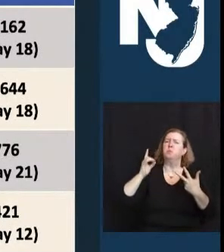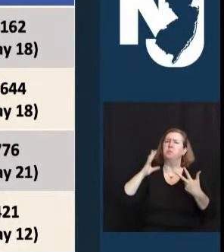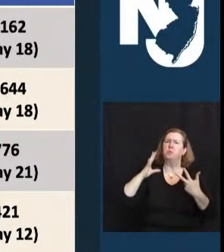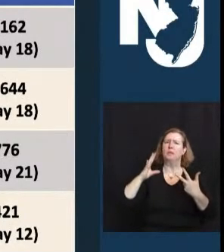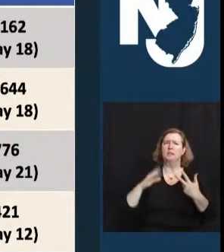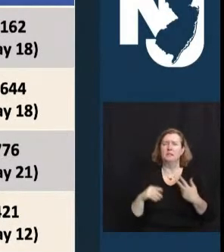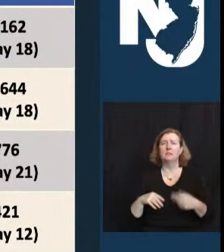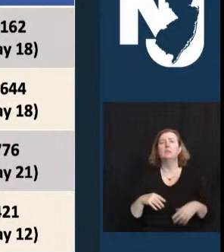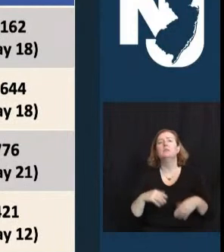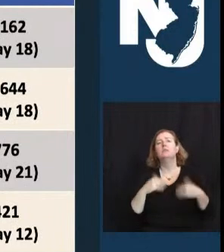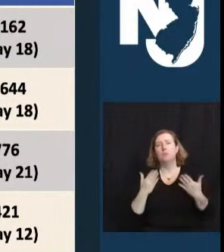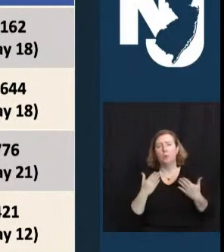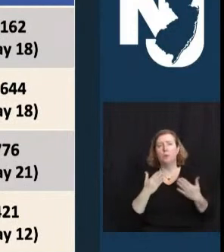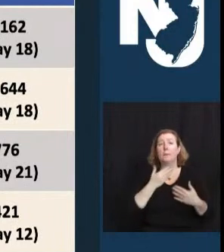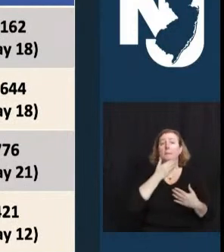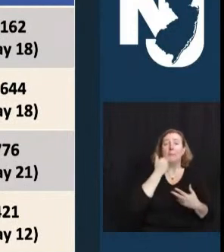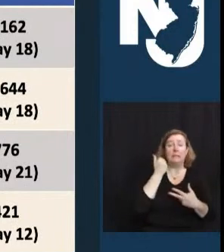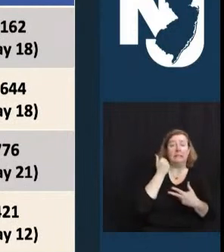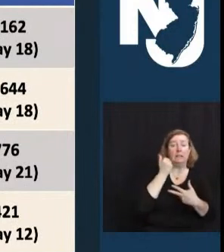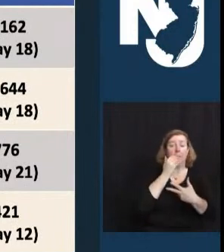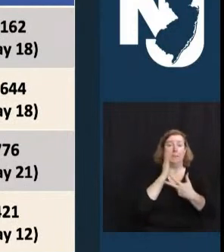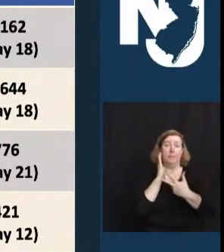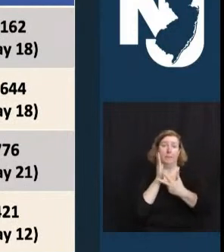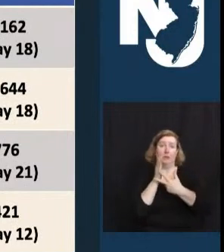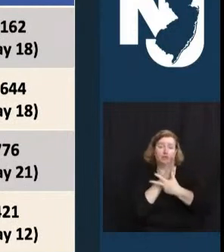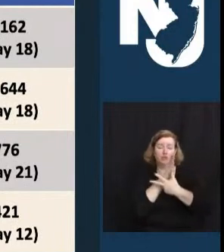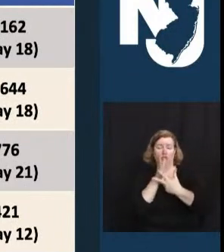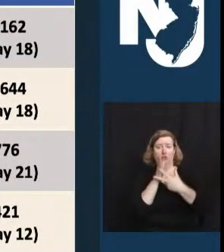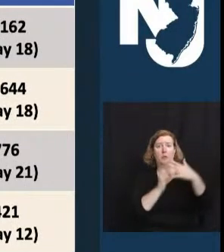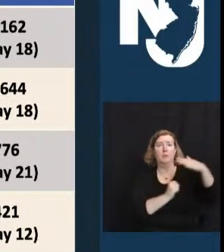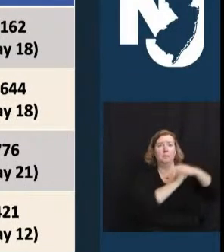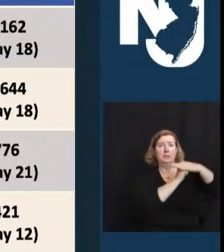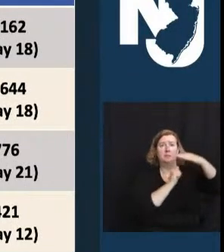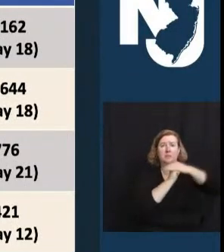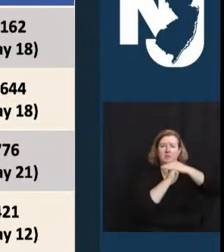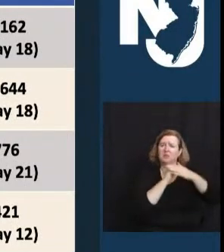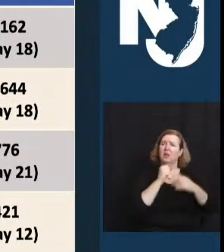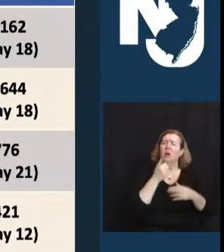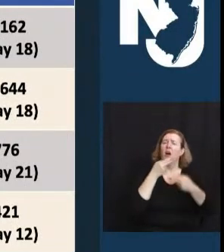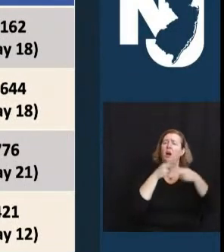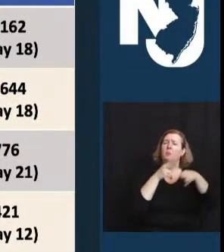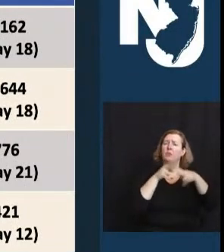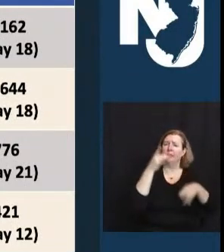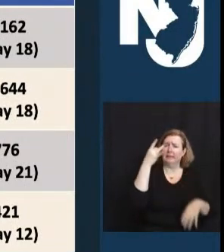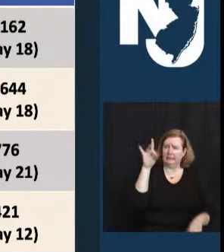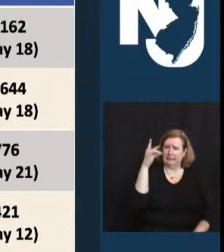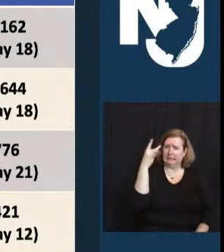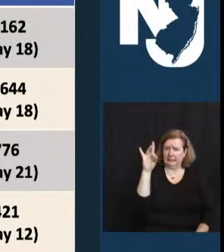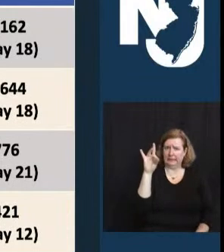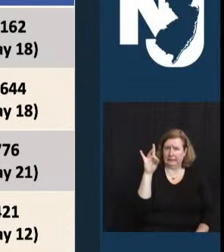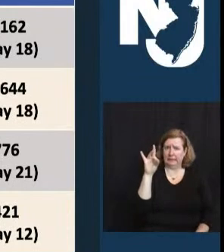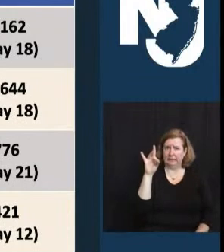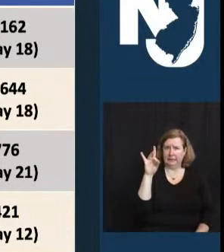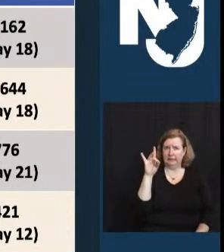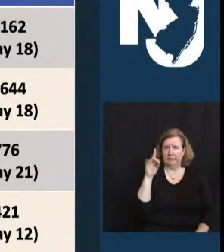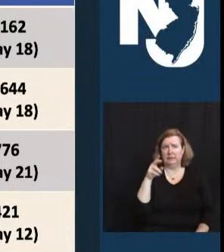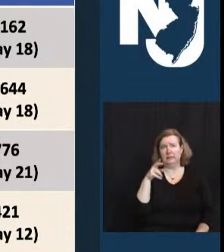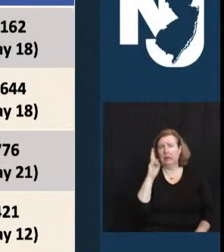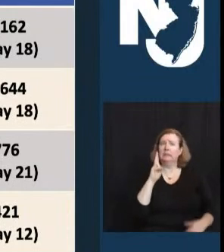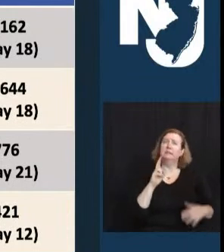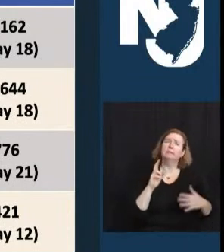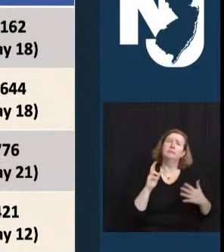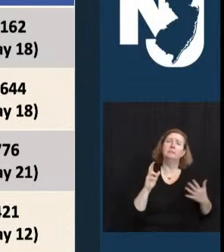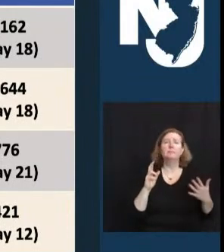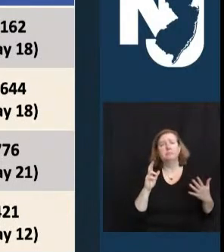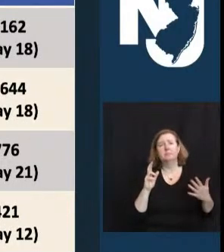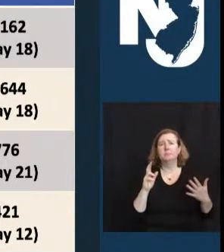and the moderate cases, as you can see, the peaks are reached on April 18th. The high case scenarios, we don't reach that until plus or